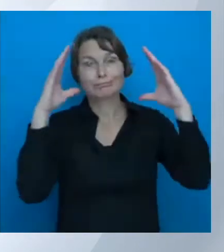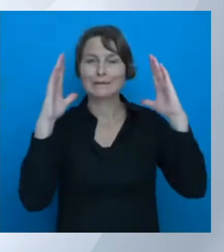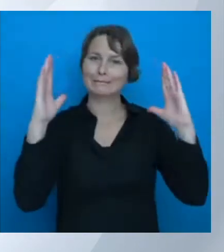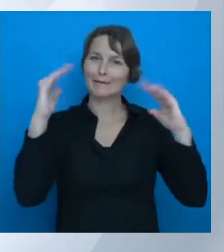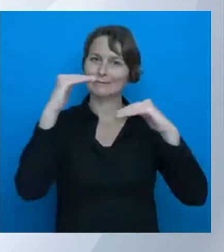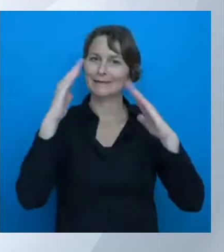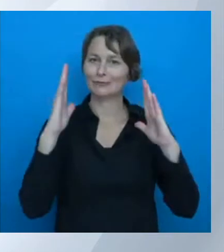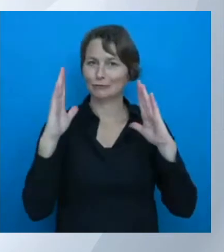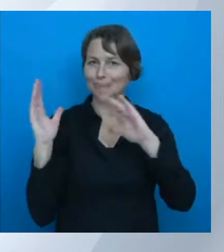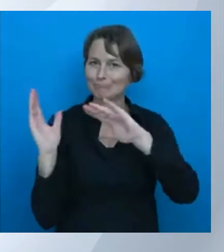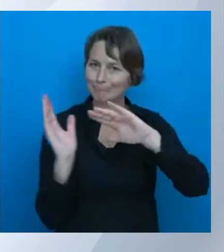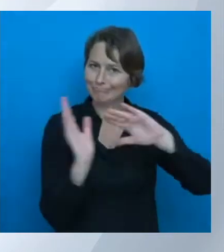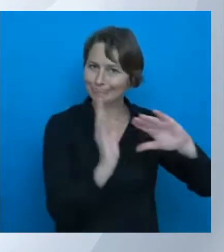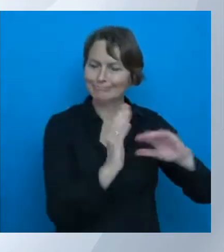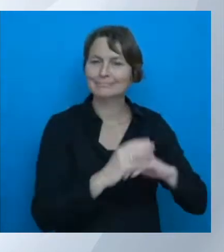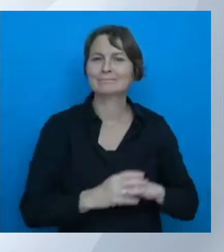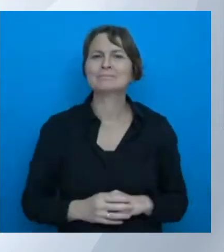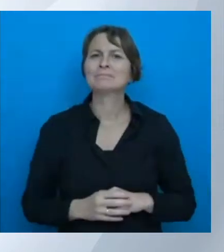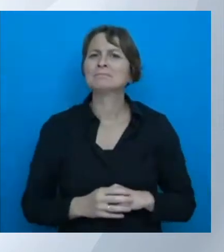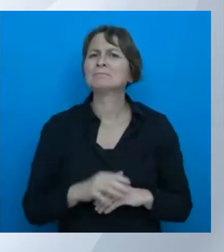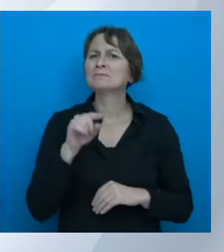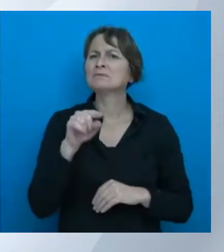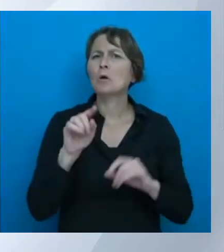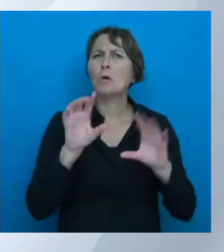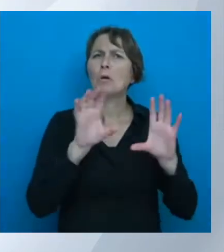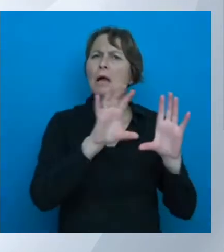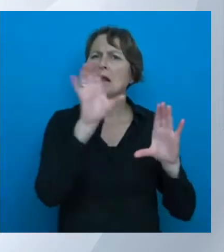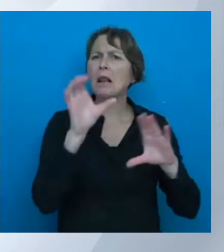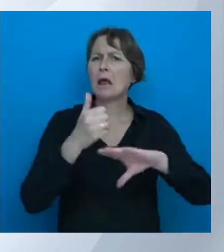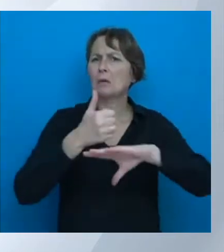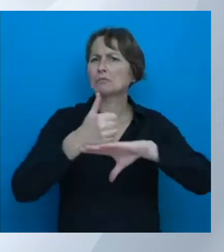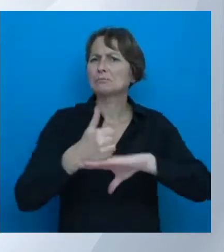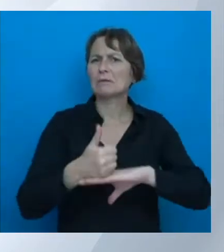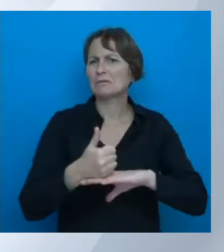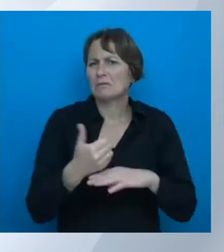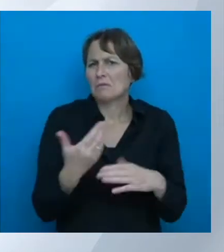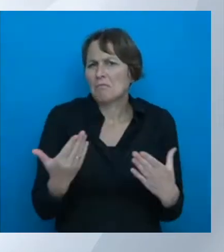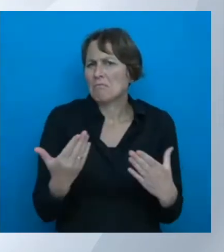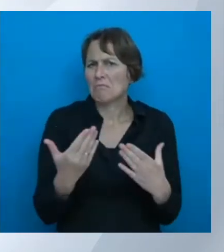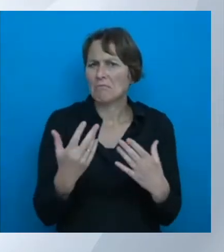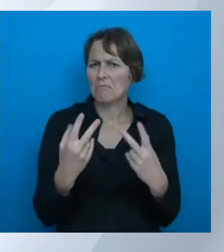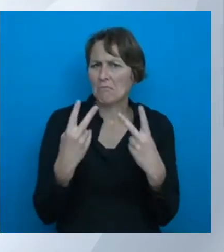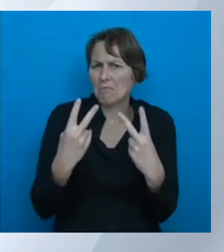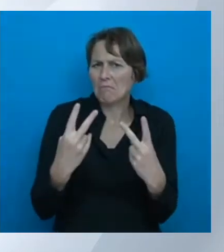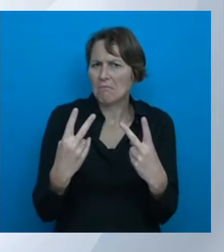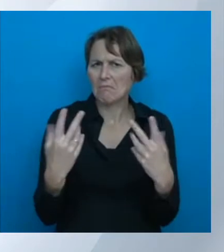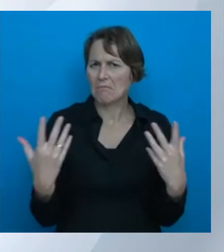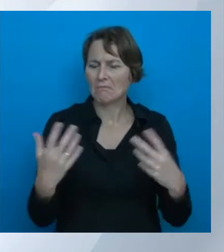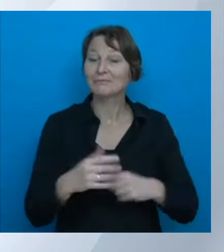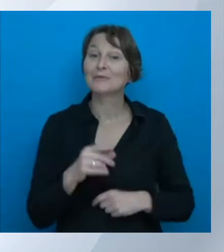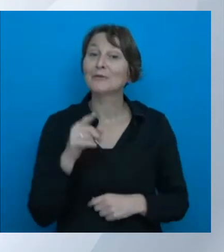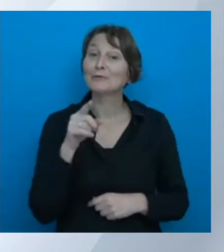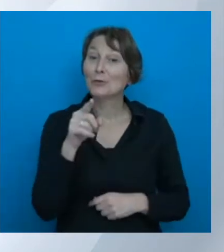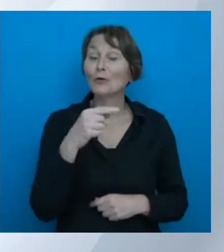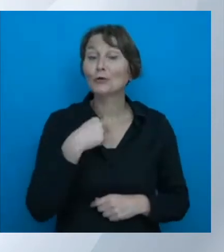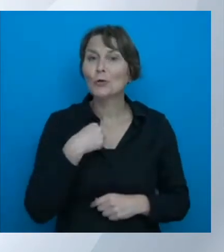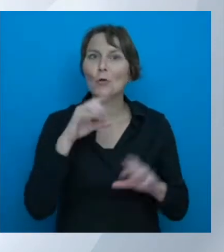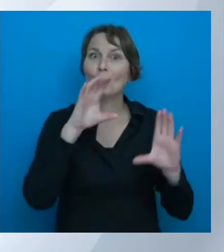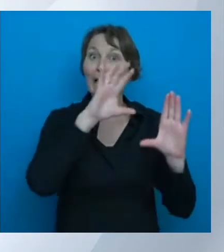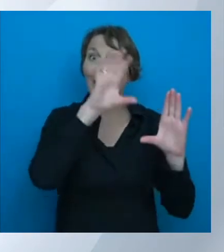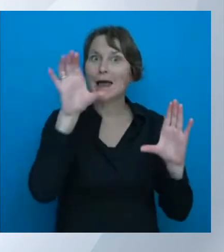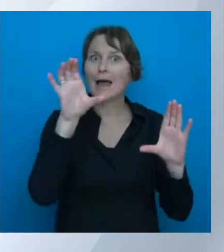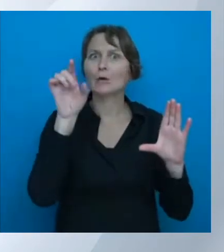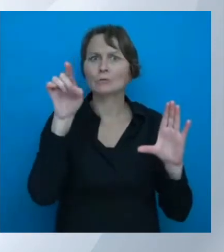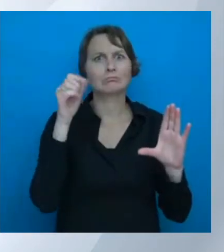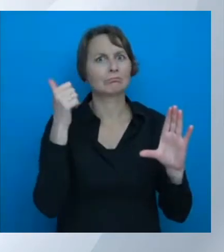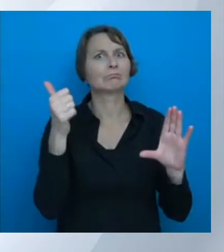why cloud native is important. First, cloud native help you to do speed at innovation because we are making